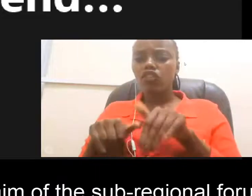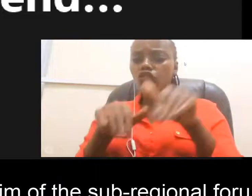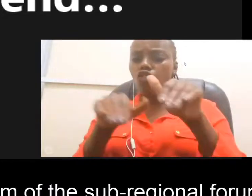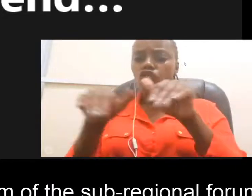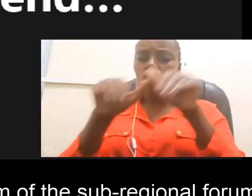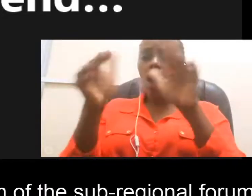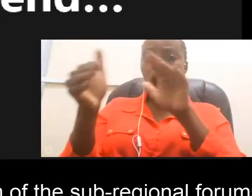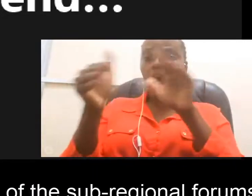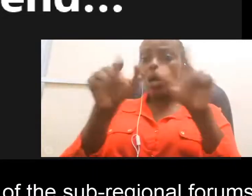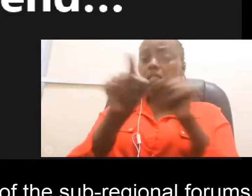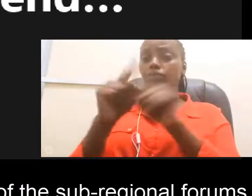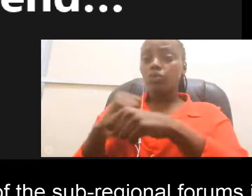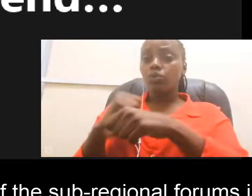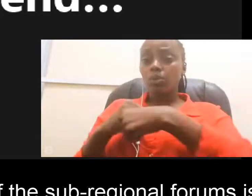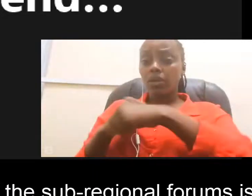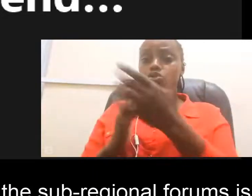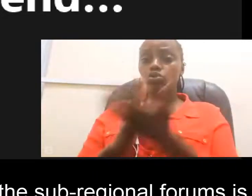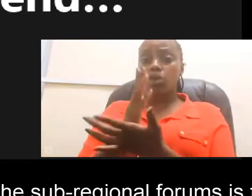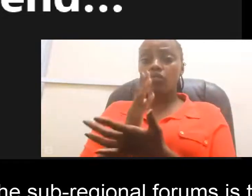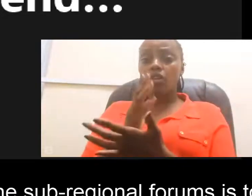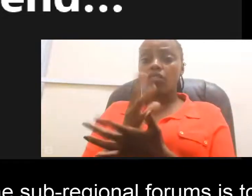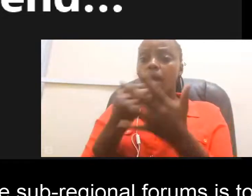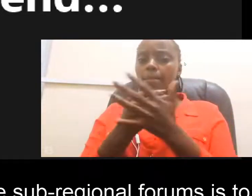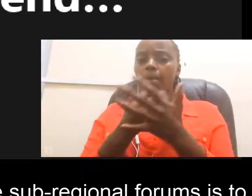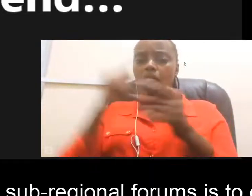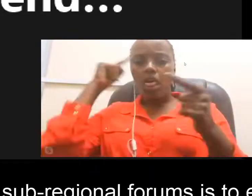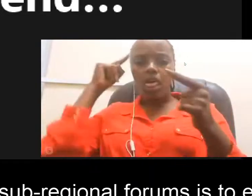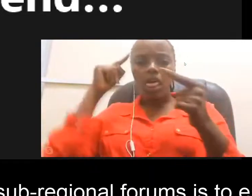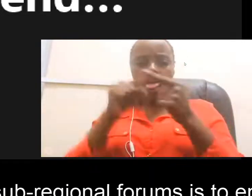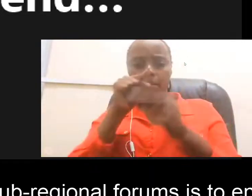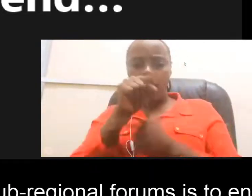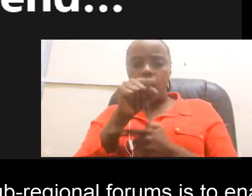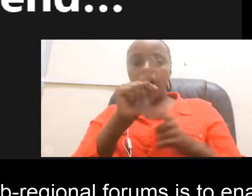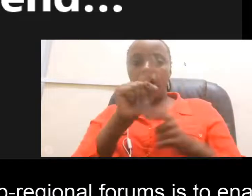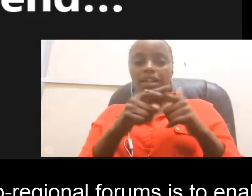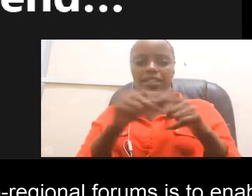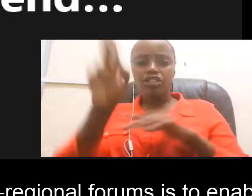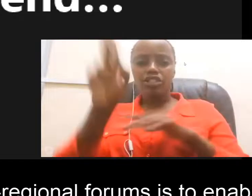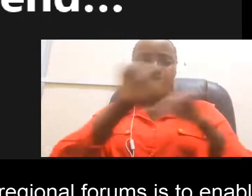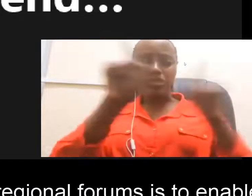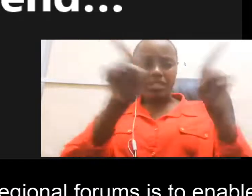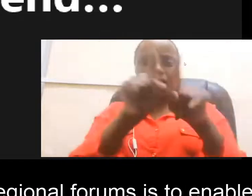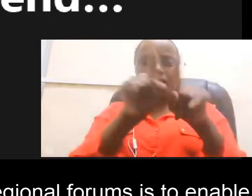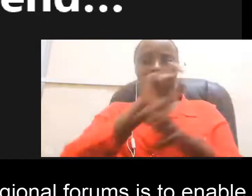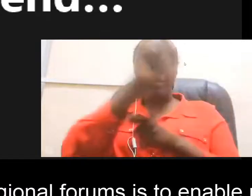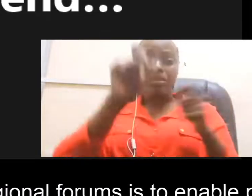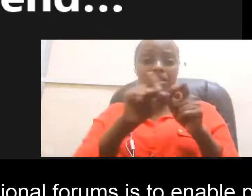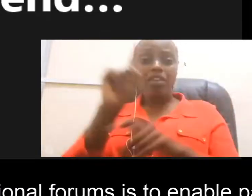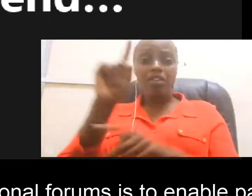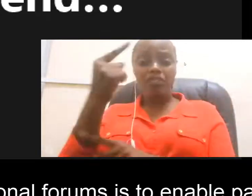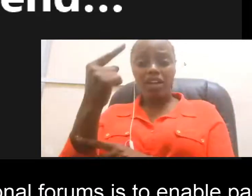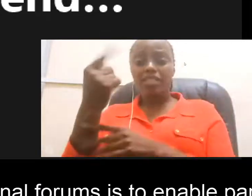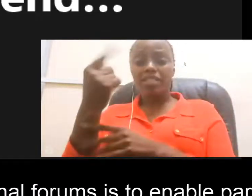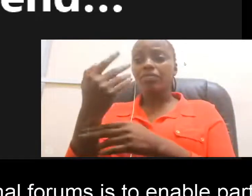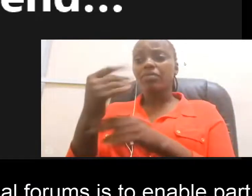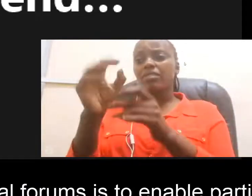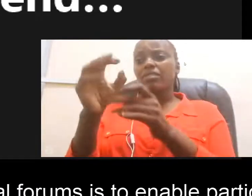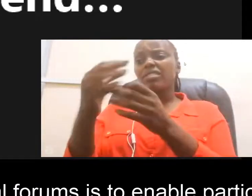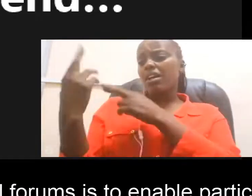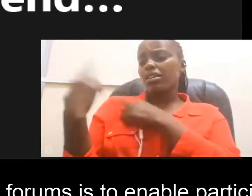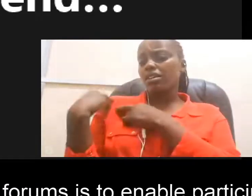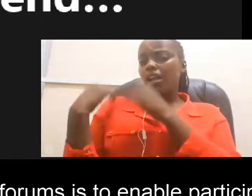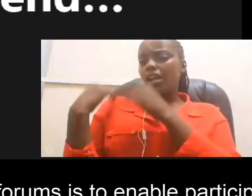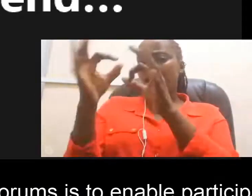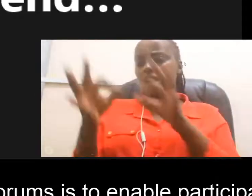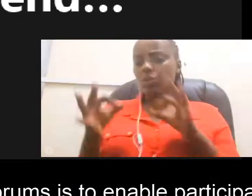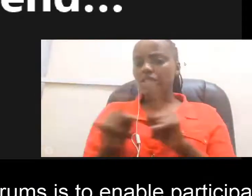do we ensure that money meant for this goes exactly for that. The first accounting, some preliminary accounting that